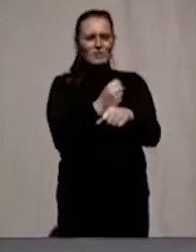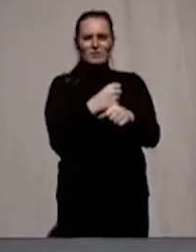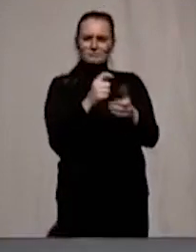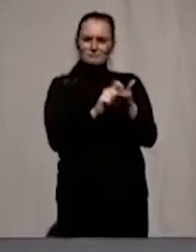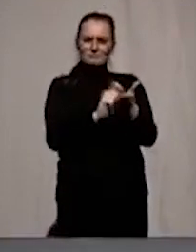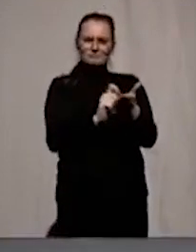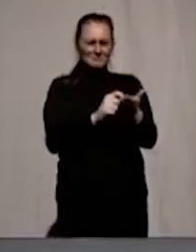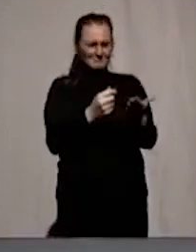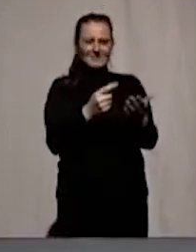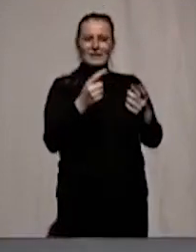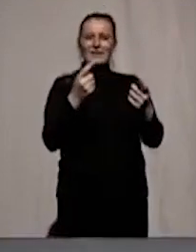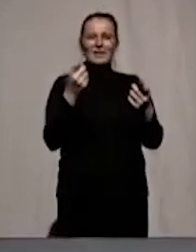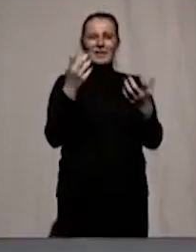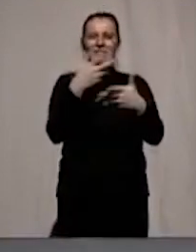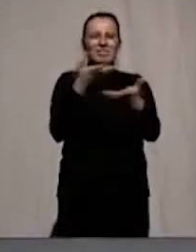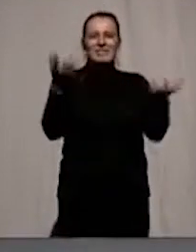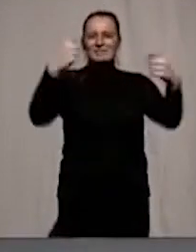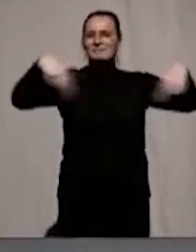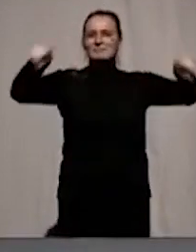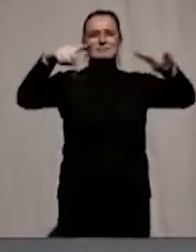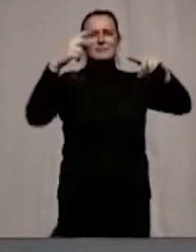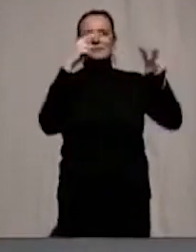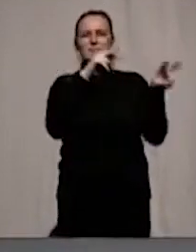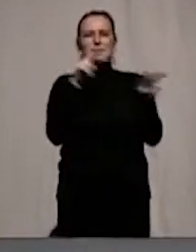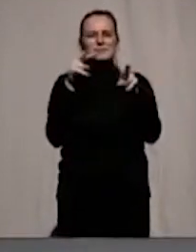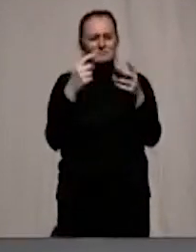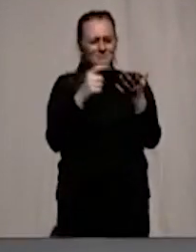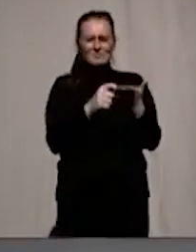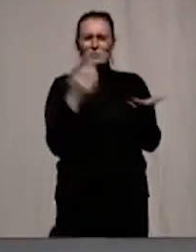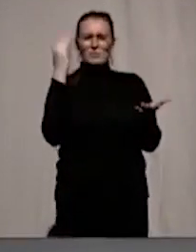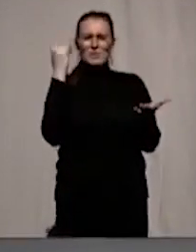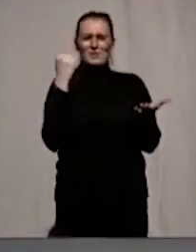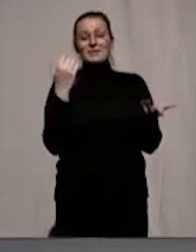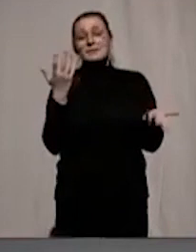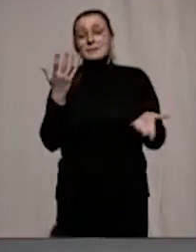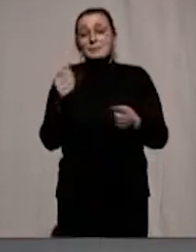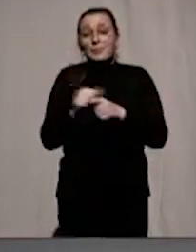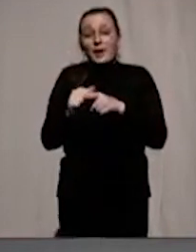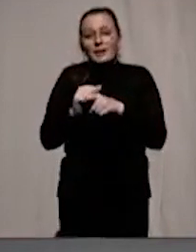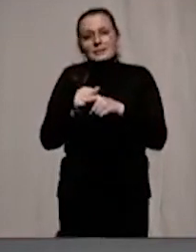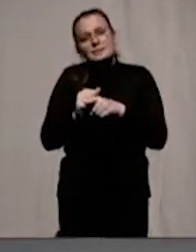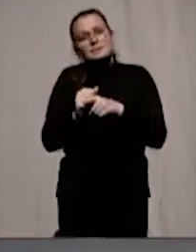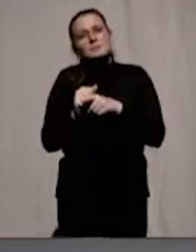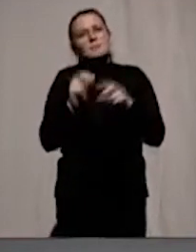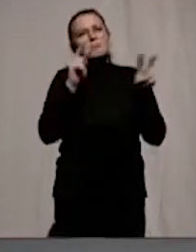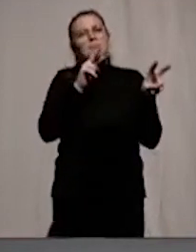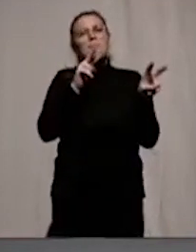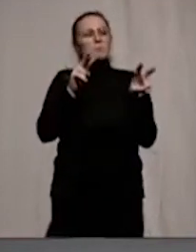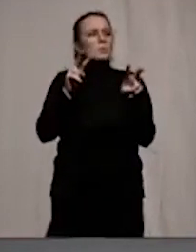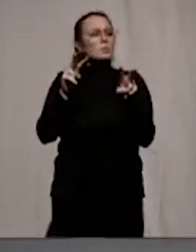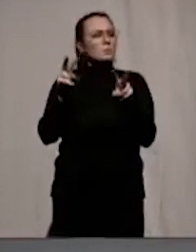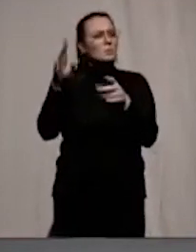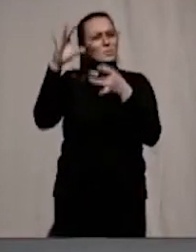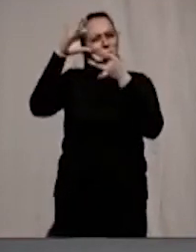Well, you can tell yourself that you're practicing mindfulness and you're getting in tune to incorporating new words into your